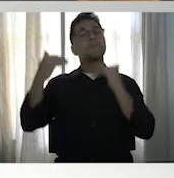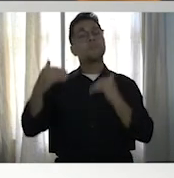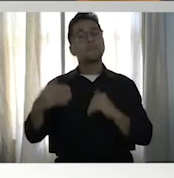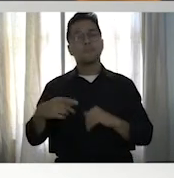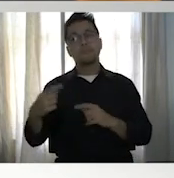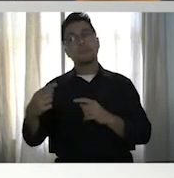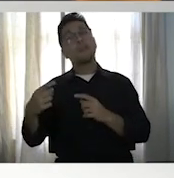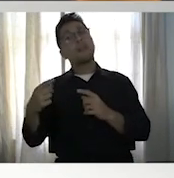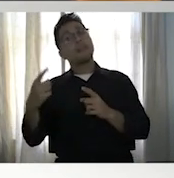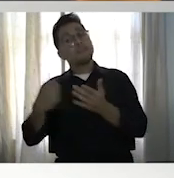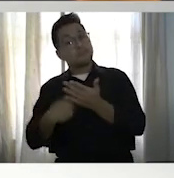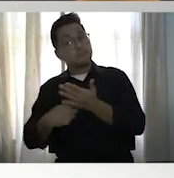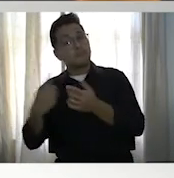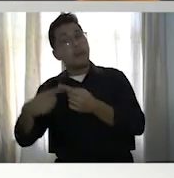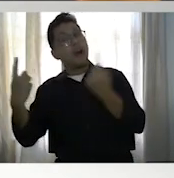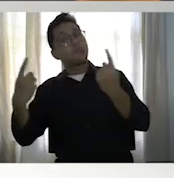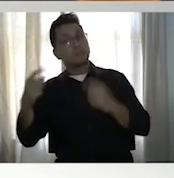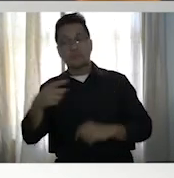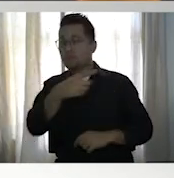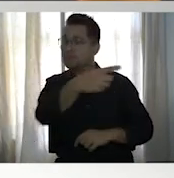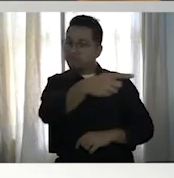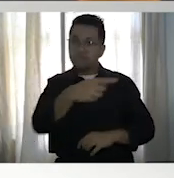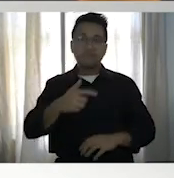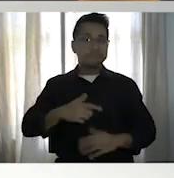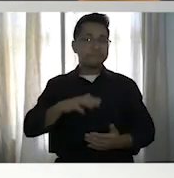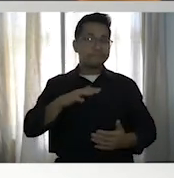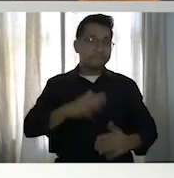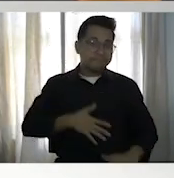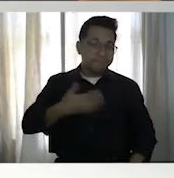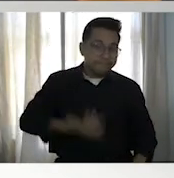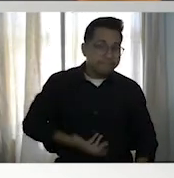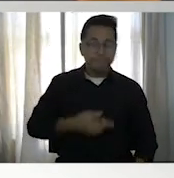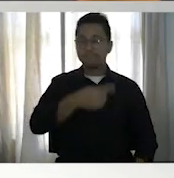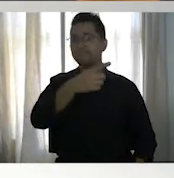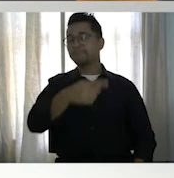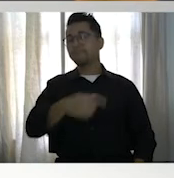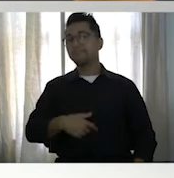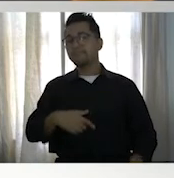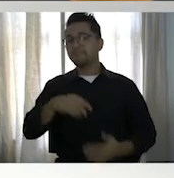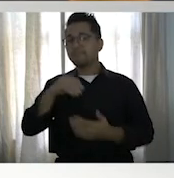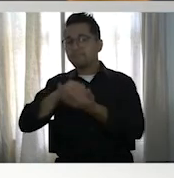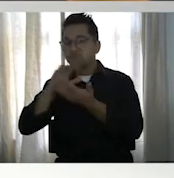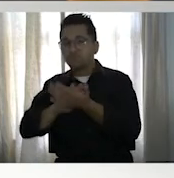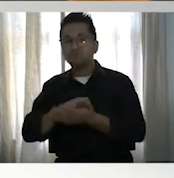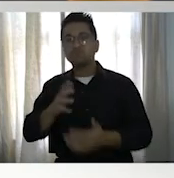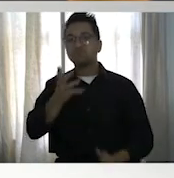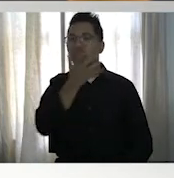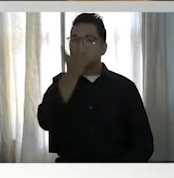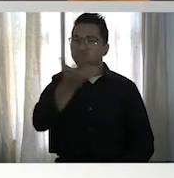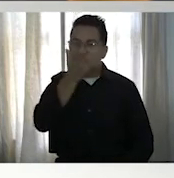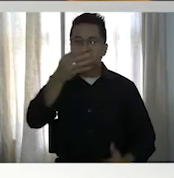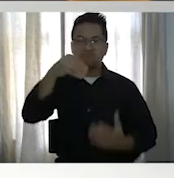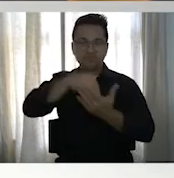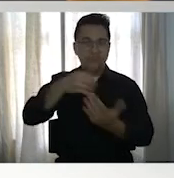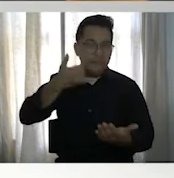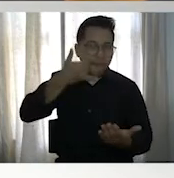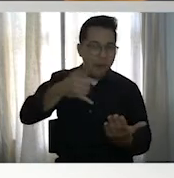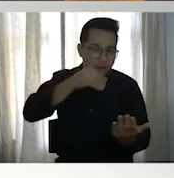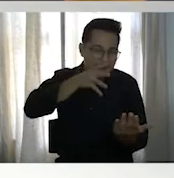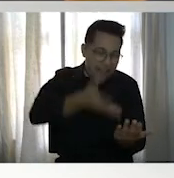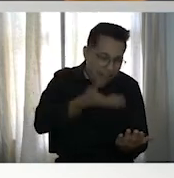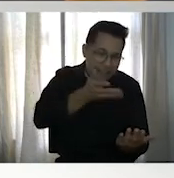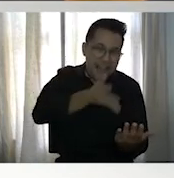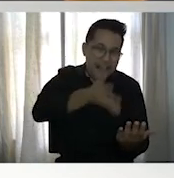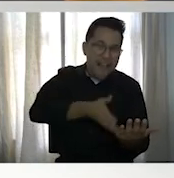the opposite can happen. He was upset. He recorded screaming noises into the phone. He was repeating